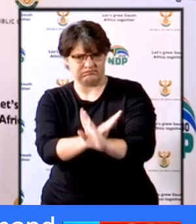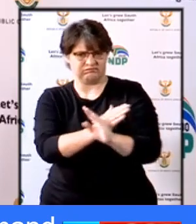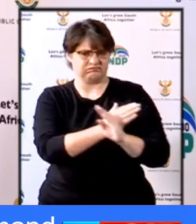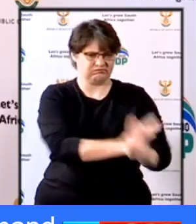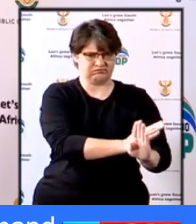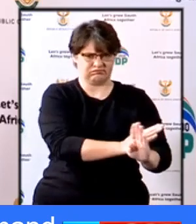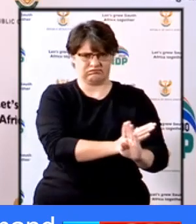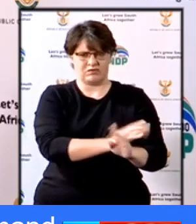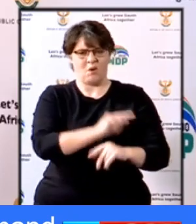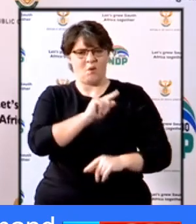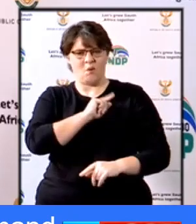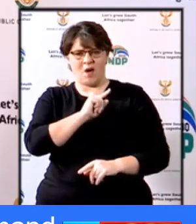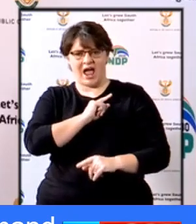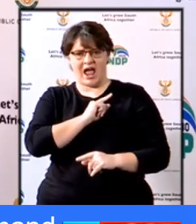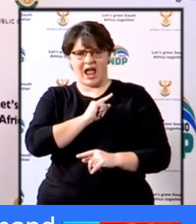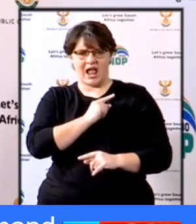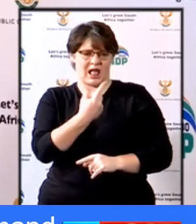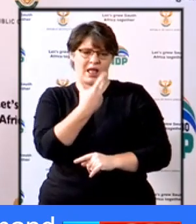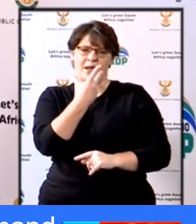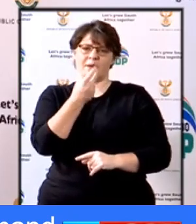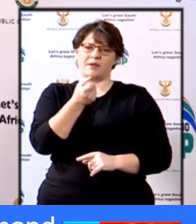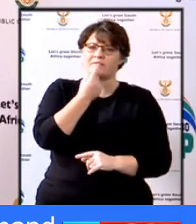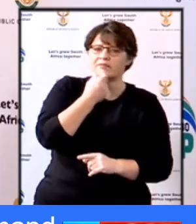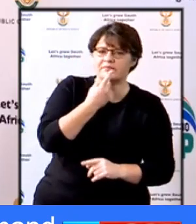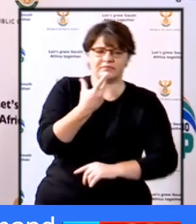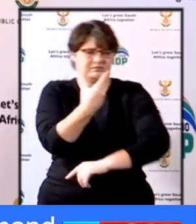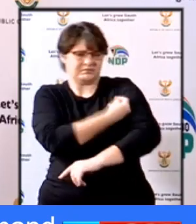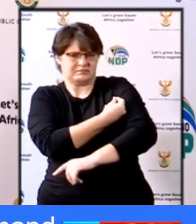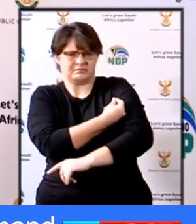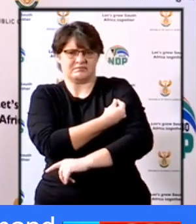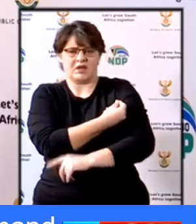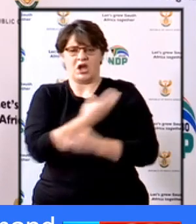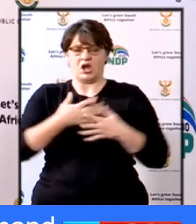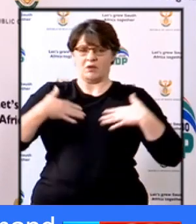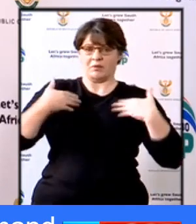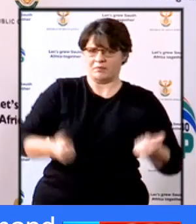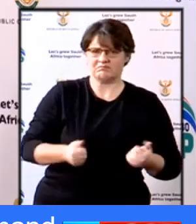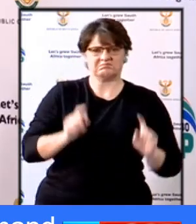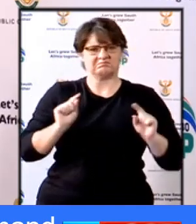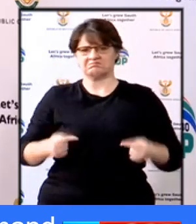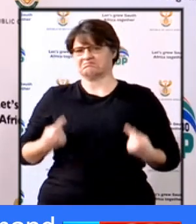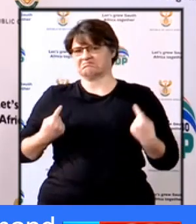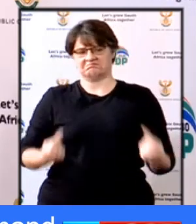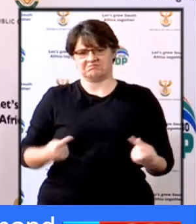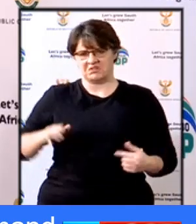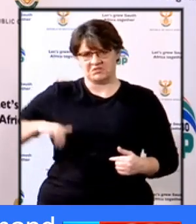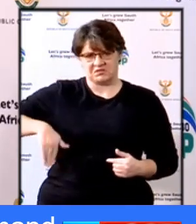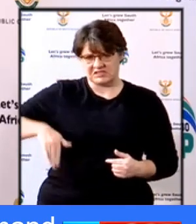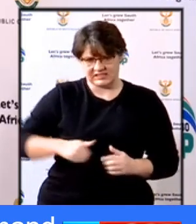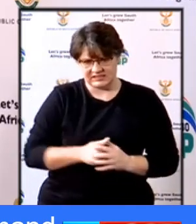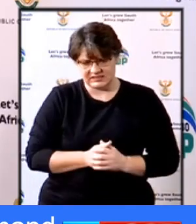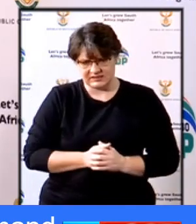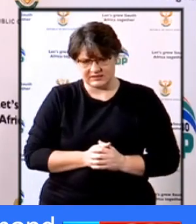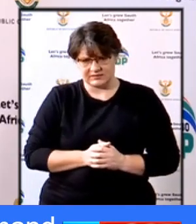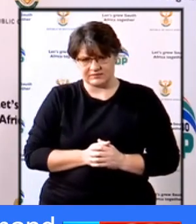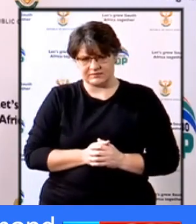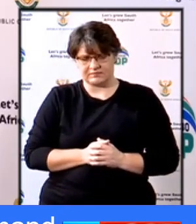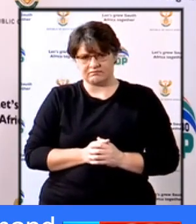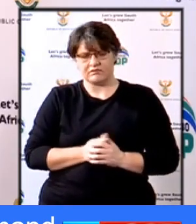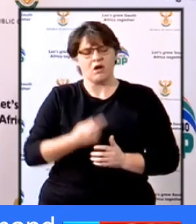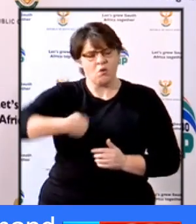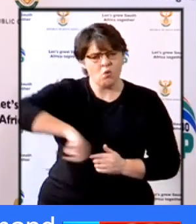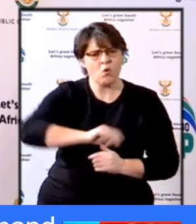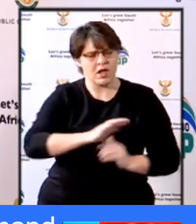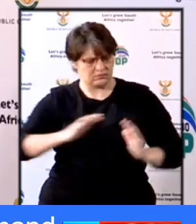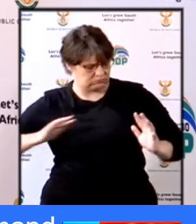the absence of a cure or vaccine. We have also been encouraged by the recognition of solidarity